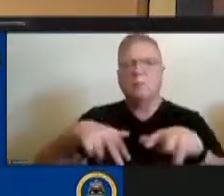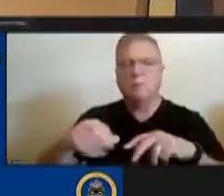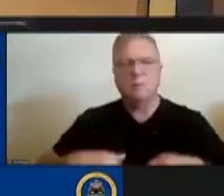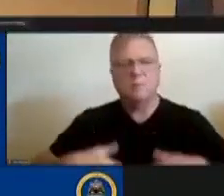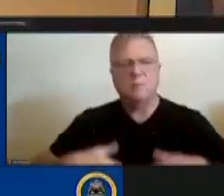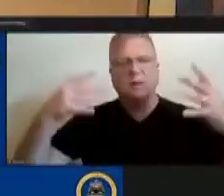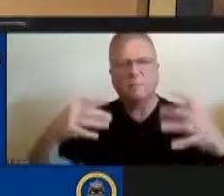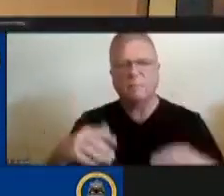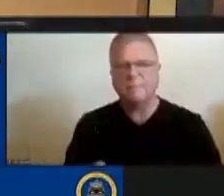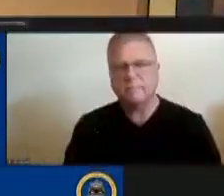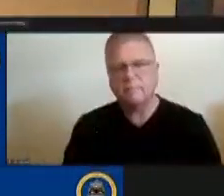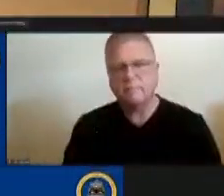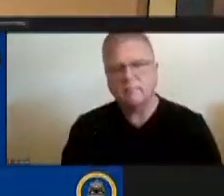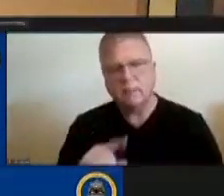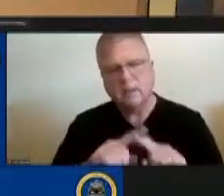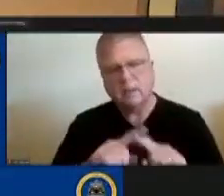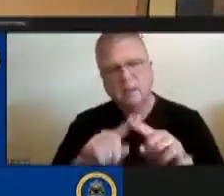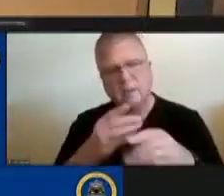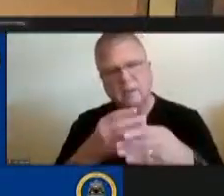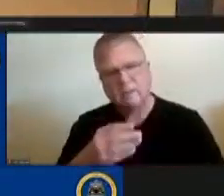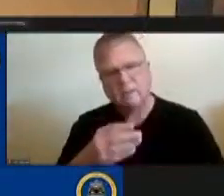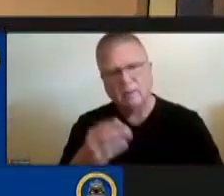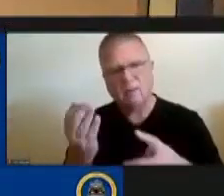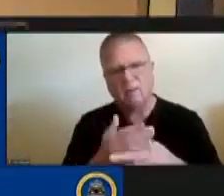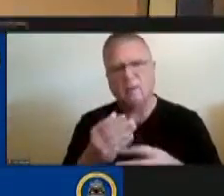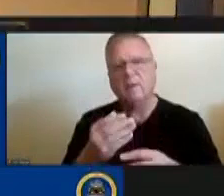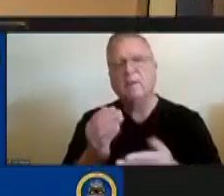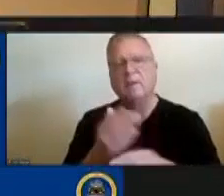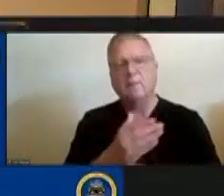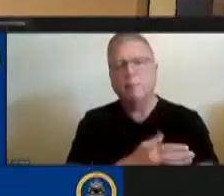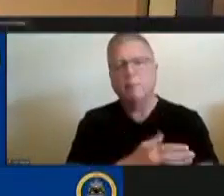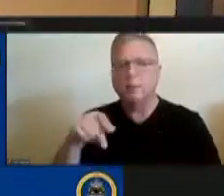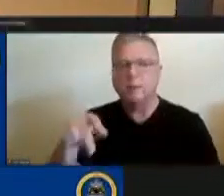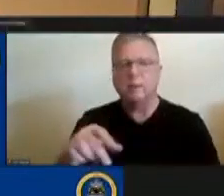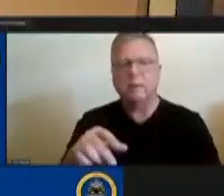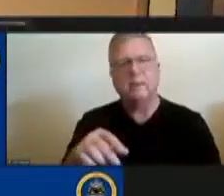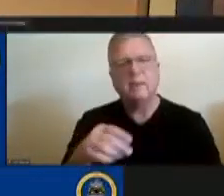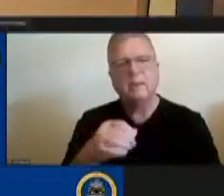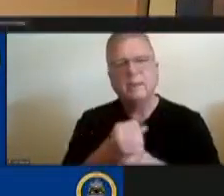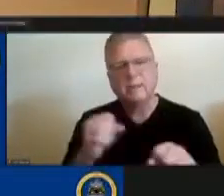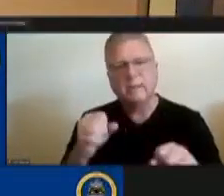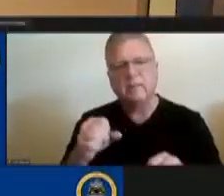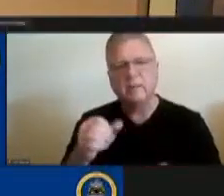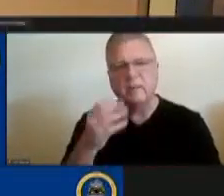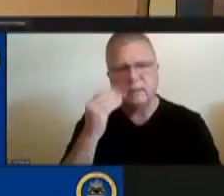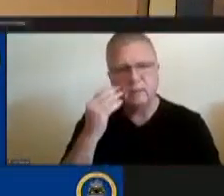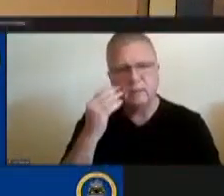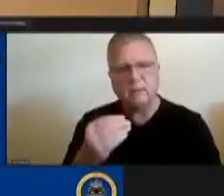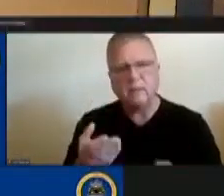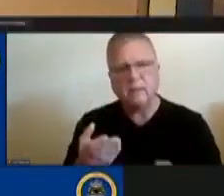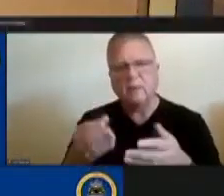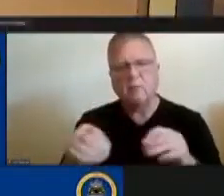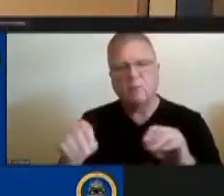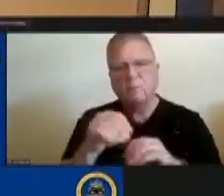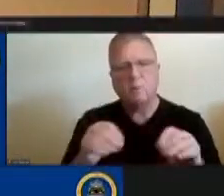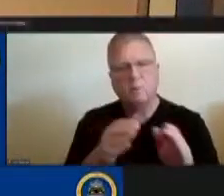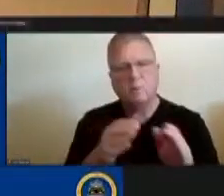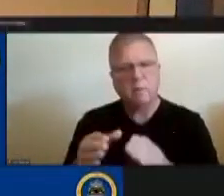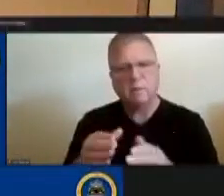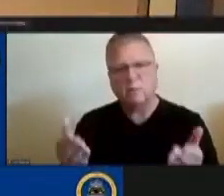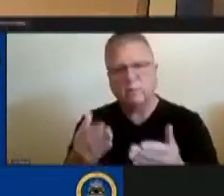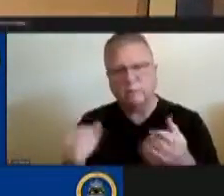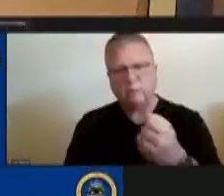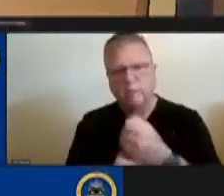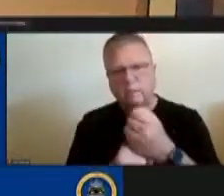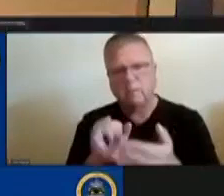stood for interventions that improve pedestrian experience and safety and provide a more balanced approach to mobility planning, and we stand together to support this intervention as